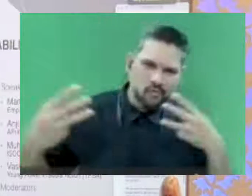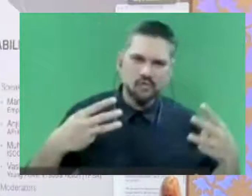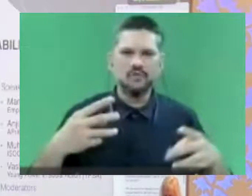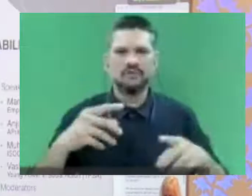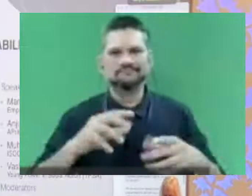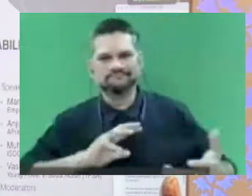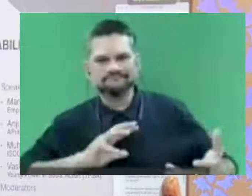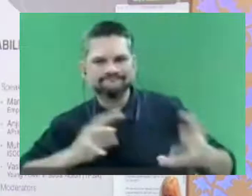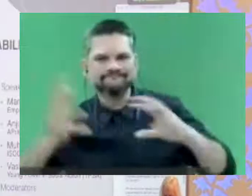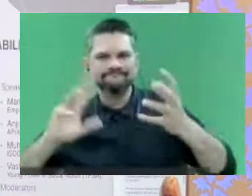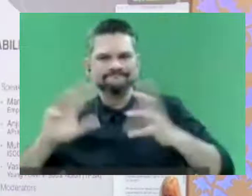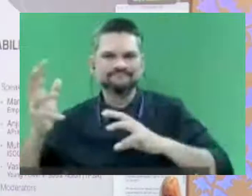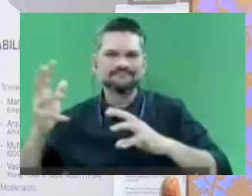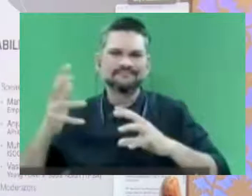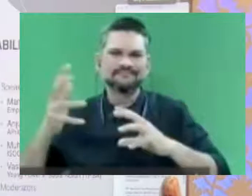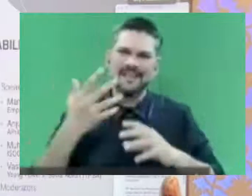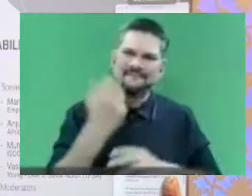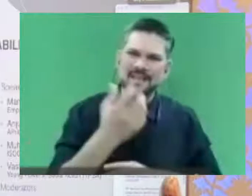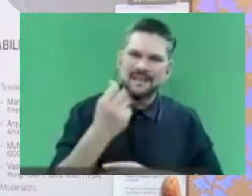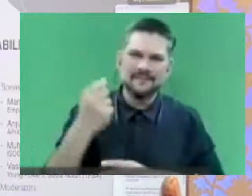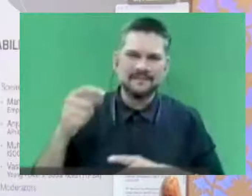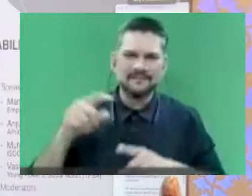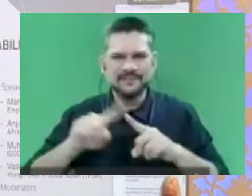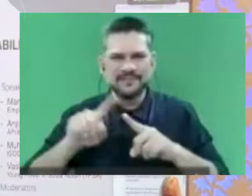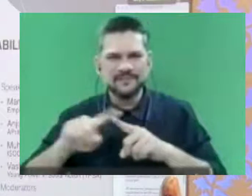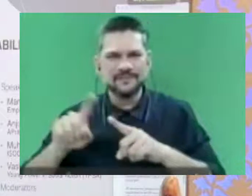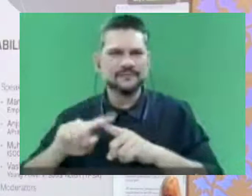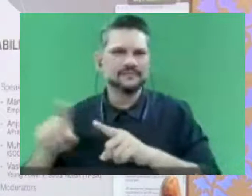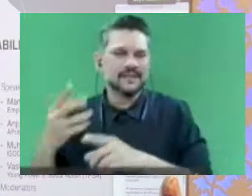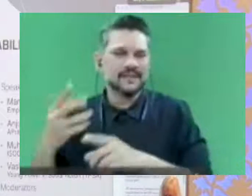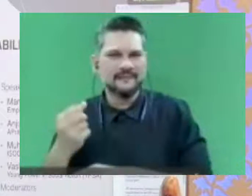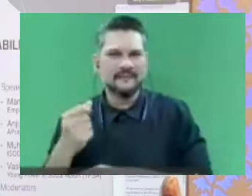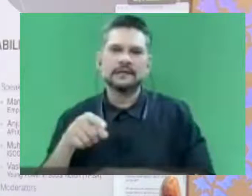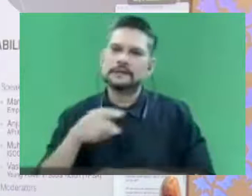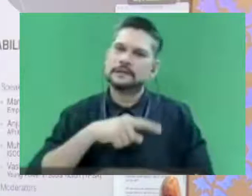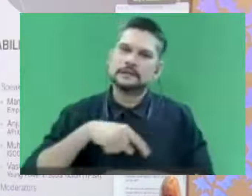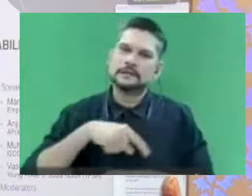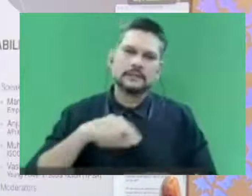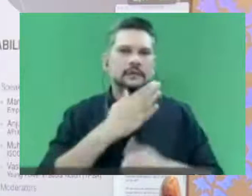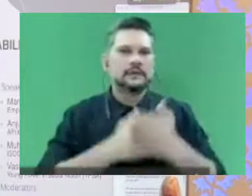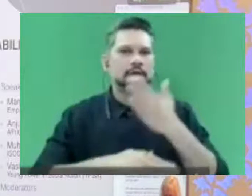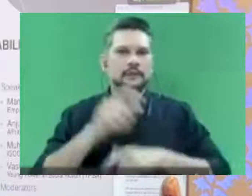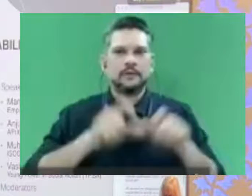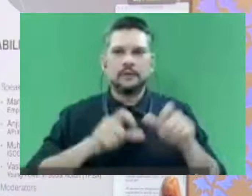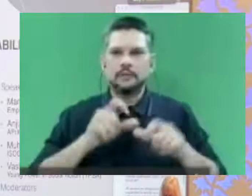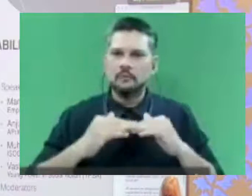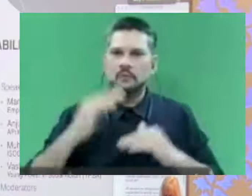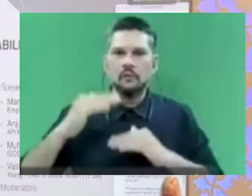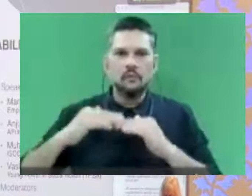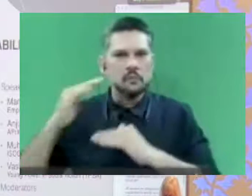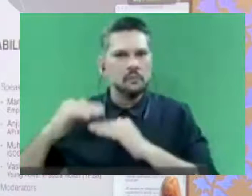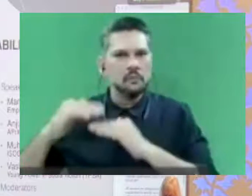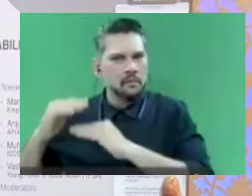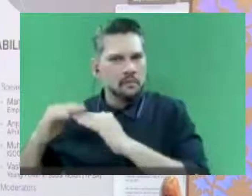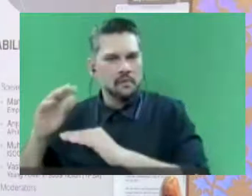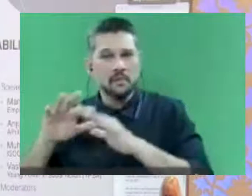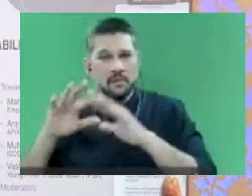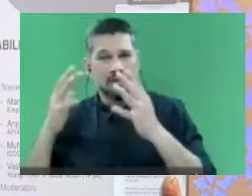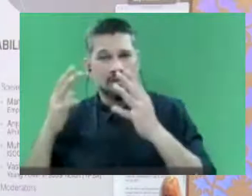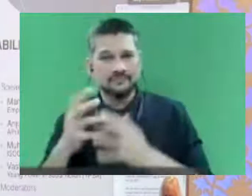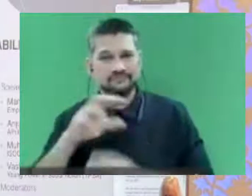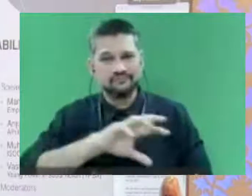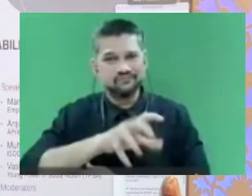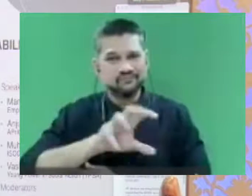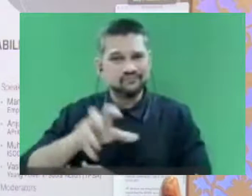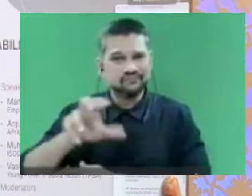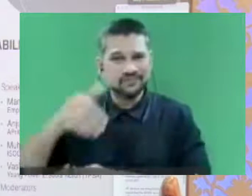as other kind of accidents happen. So this number is increasing. And of course, people have different